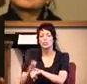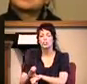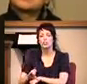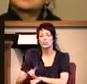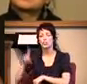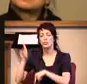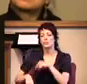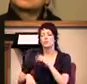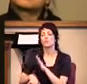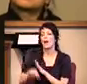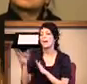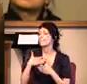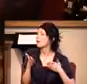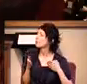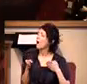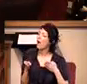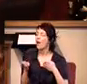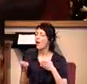way.